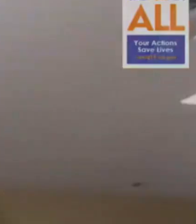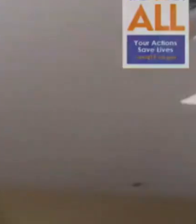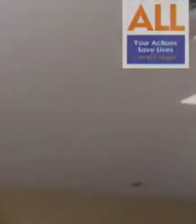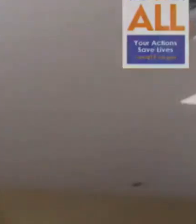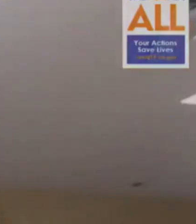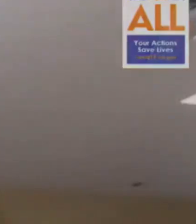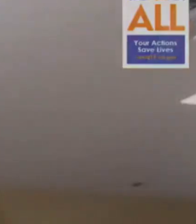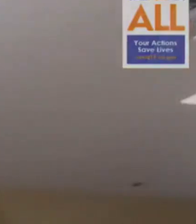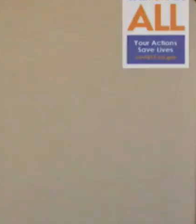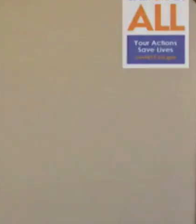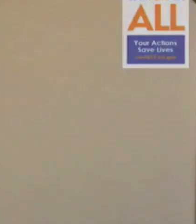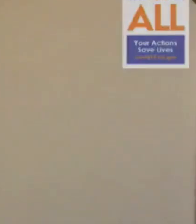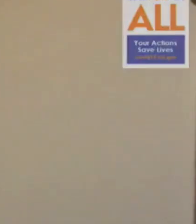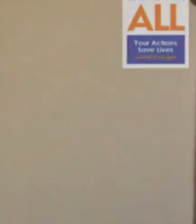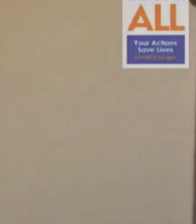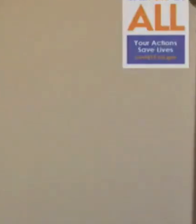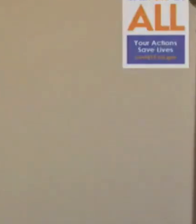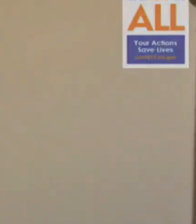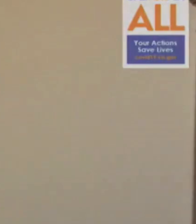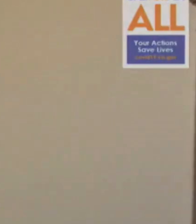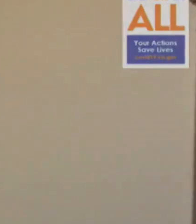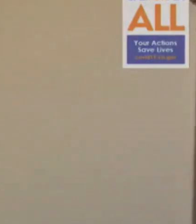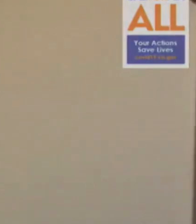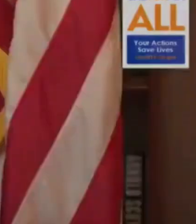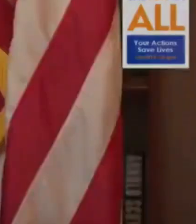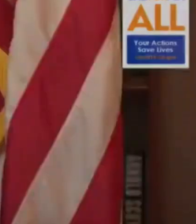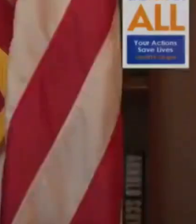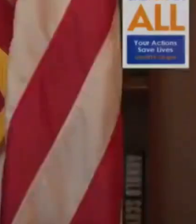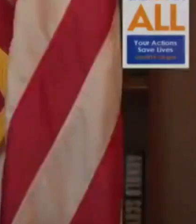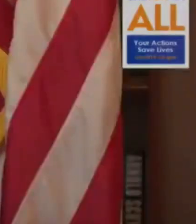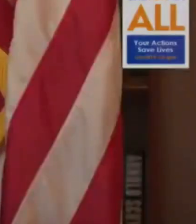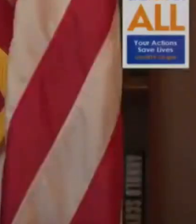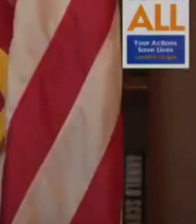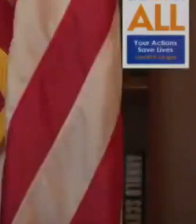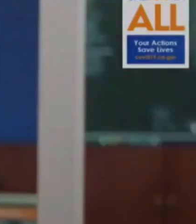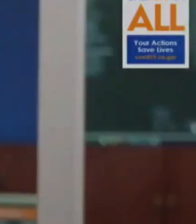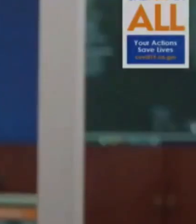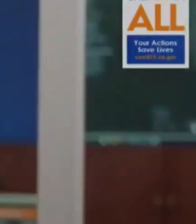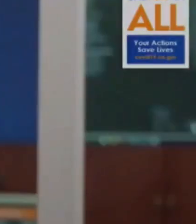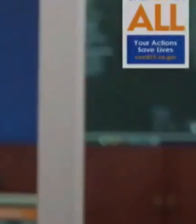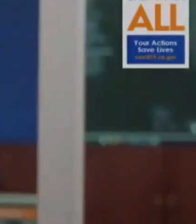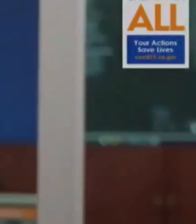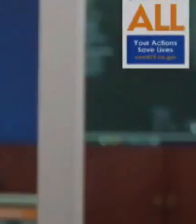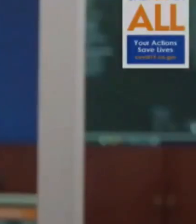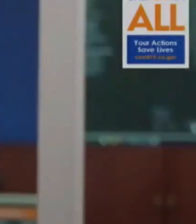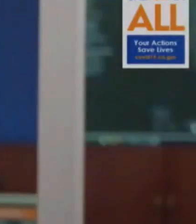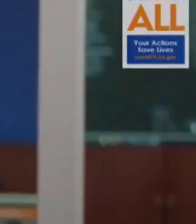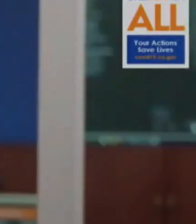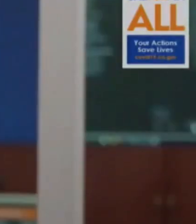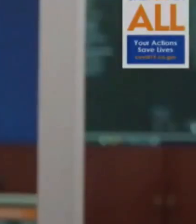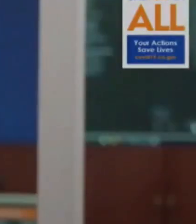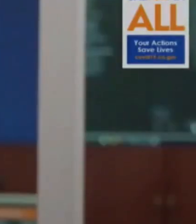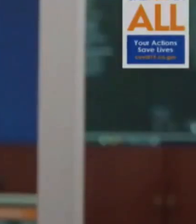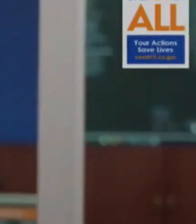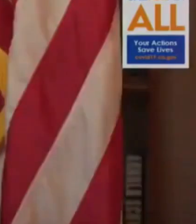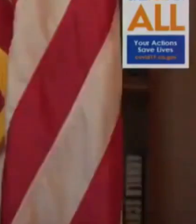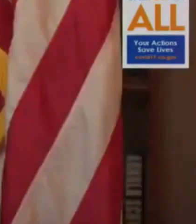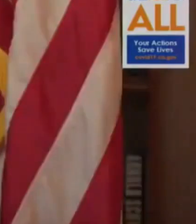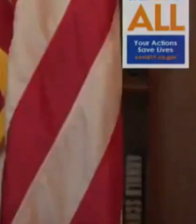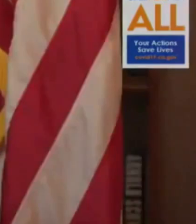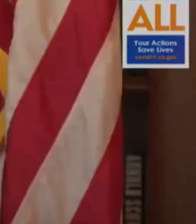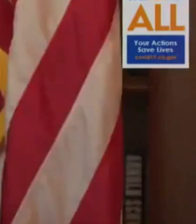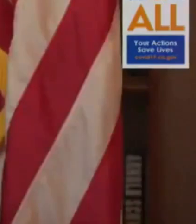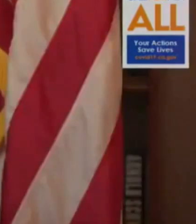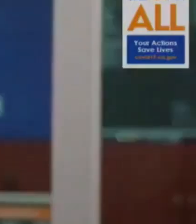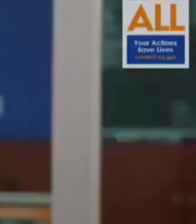capacity. This isn't over. It's up to all of us to fight it. So do your part. Don't let COVID win. Wear a mask.